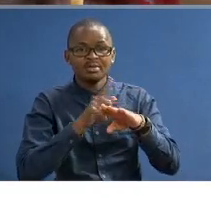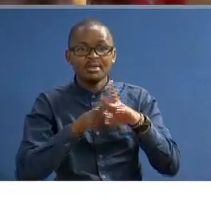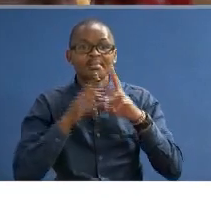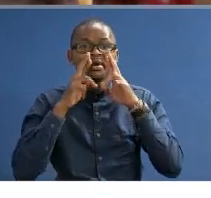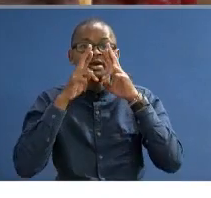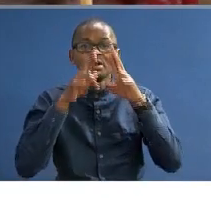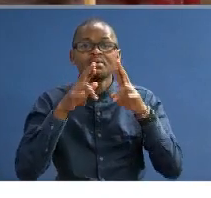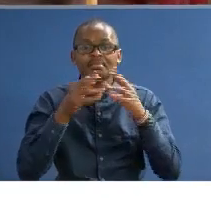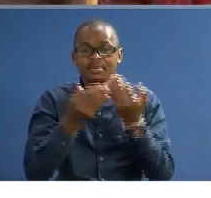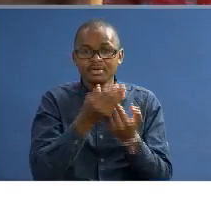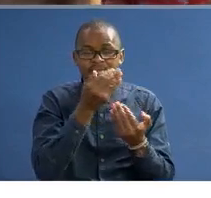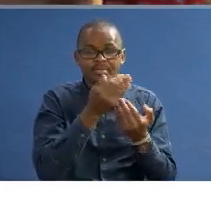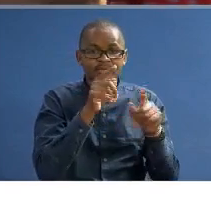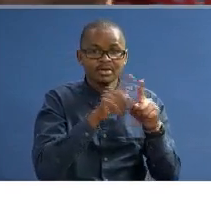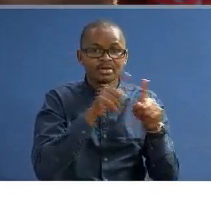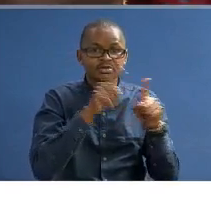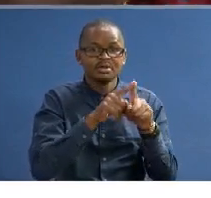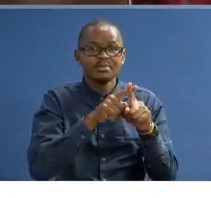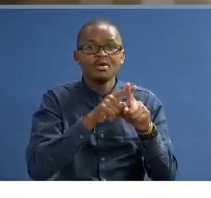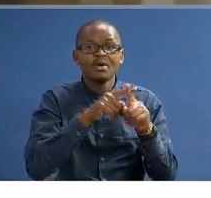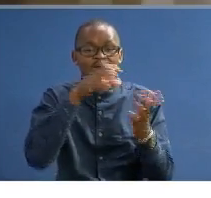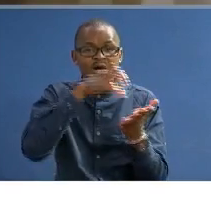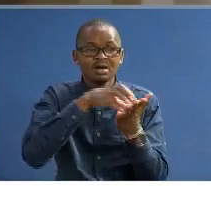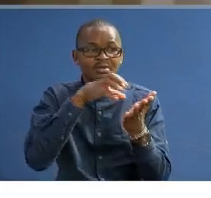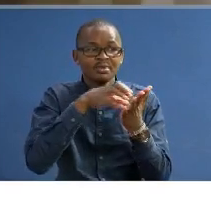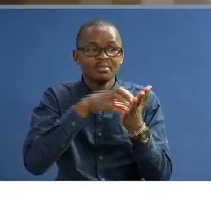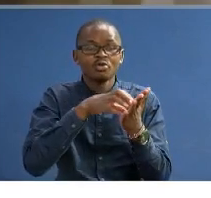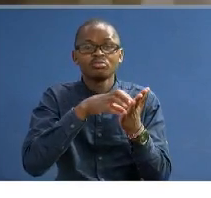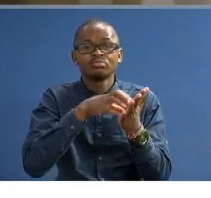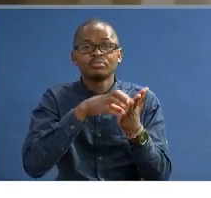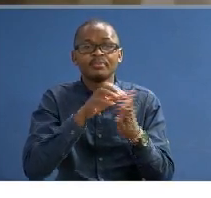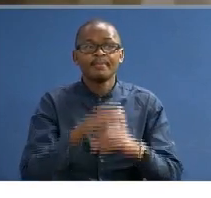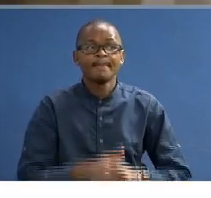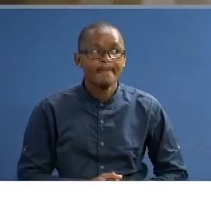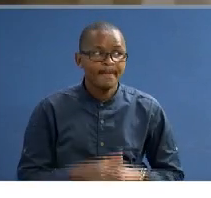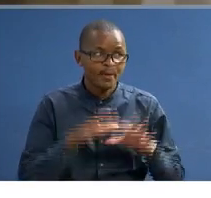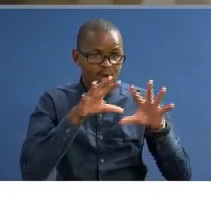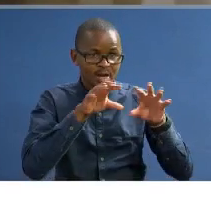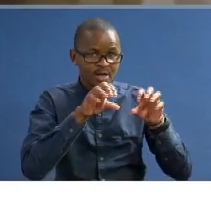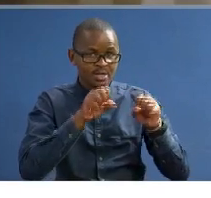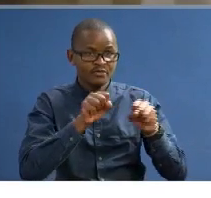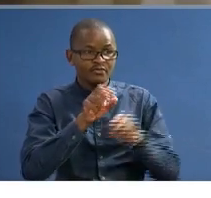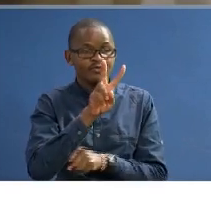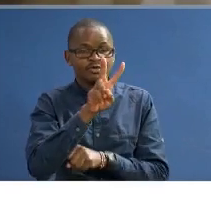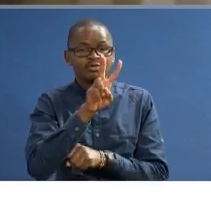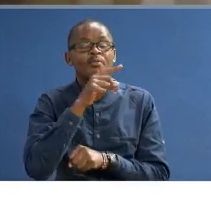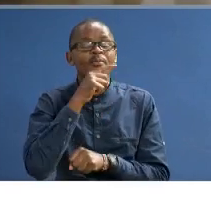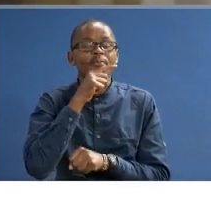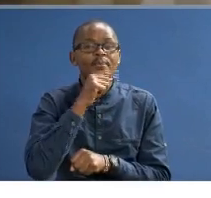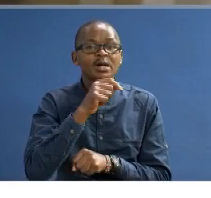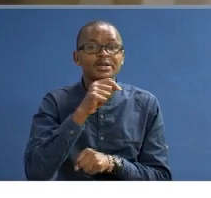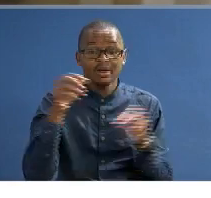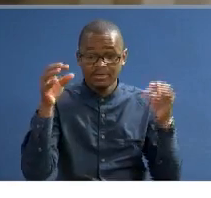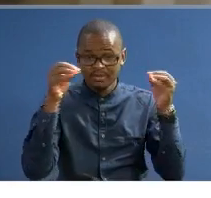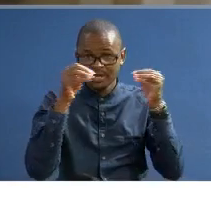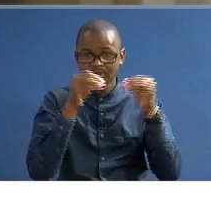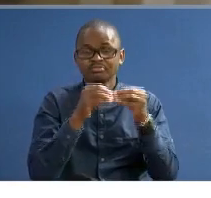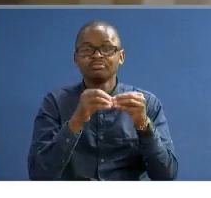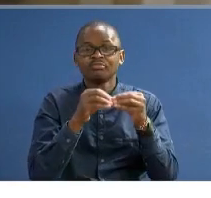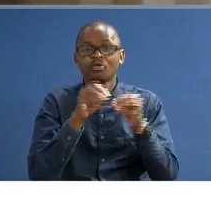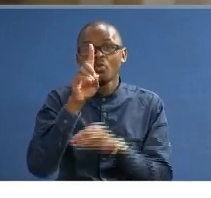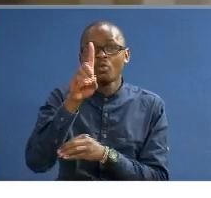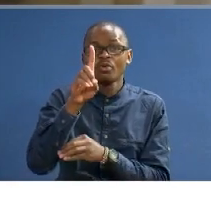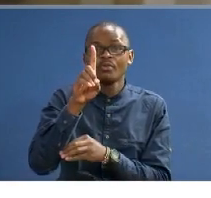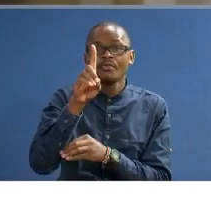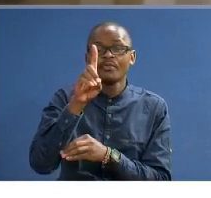to treatment and were in stable condition. 2 days ago, we received the other two gentlemen that you met.